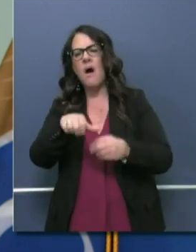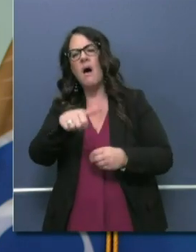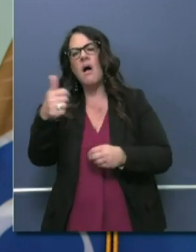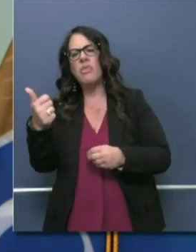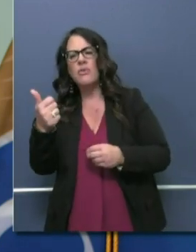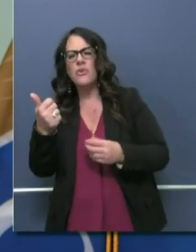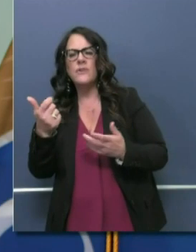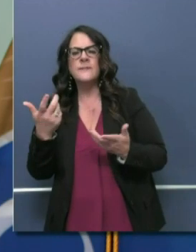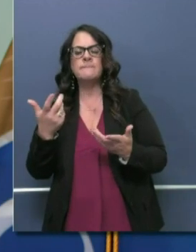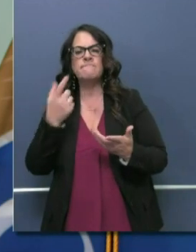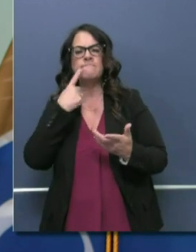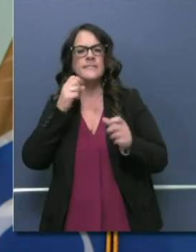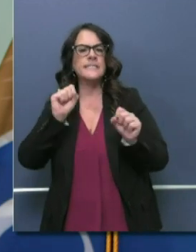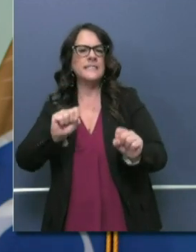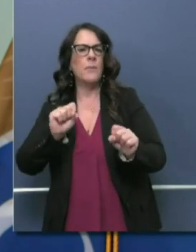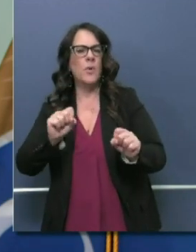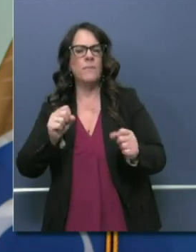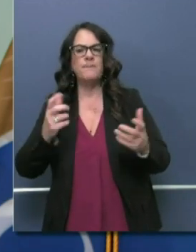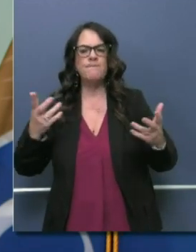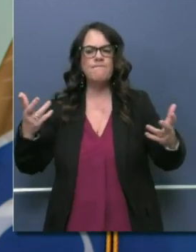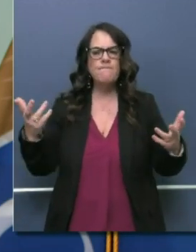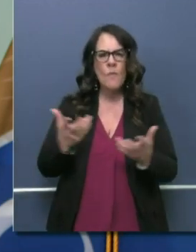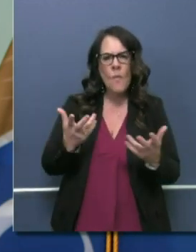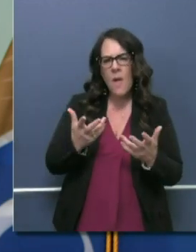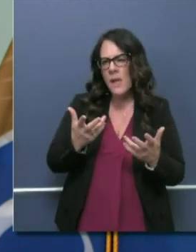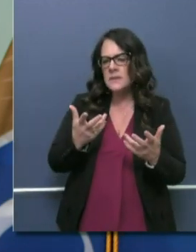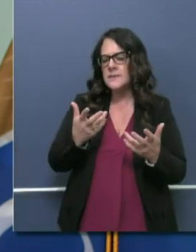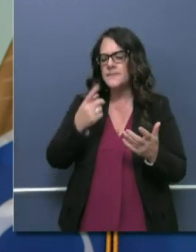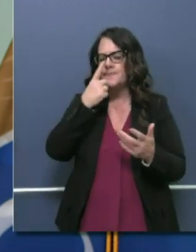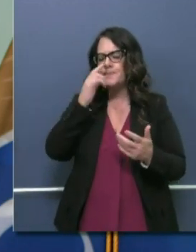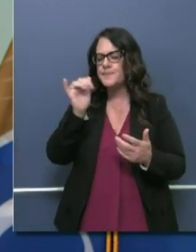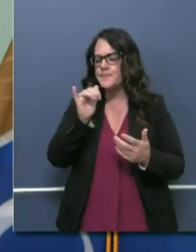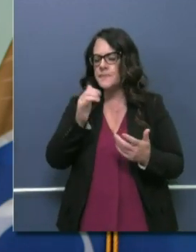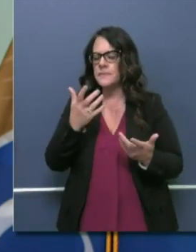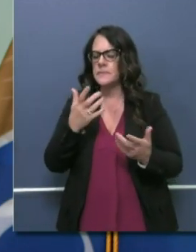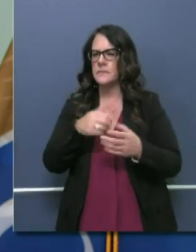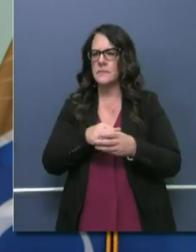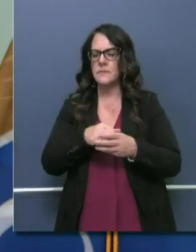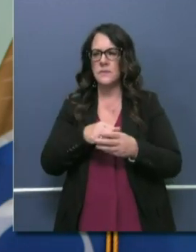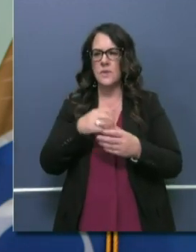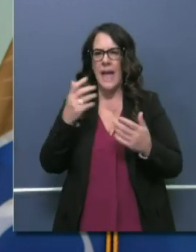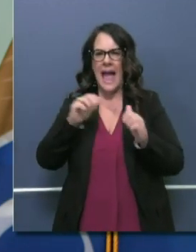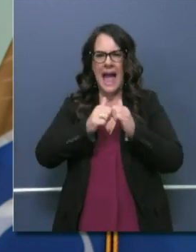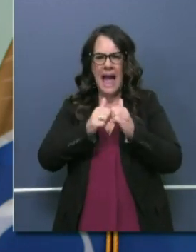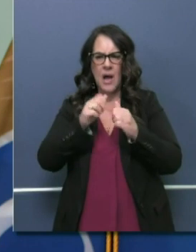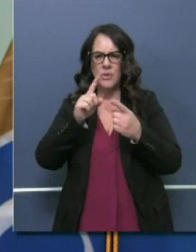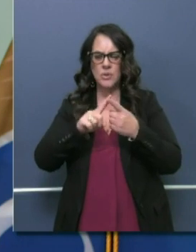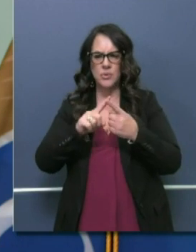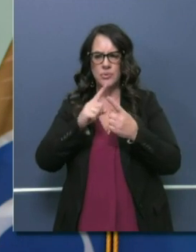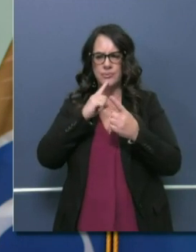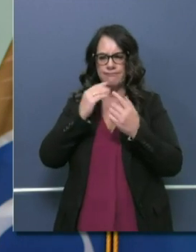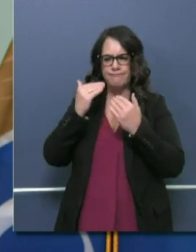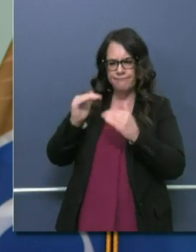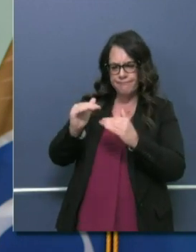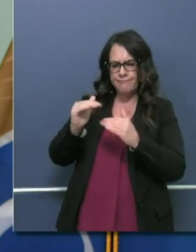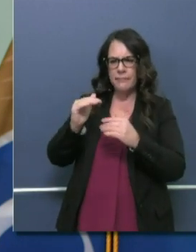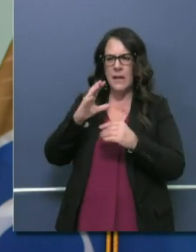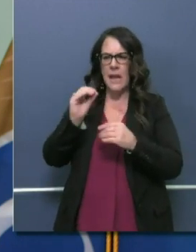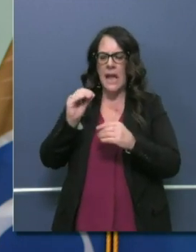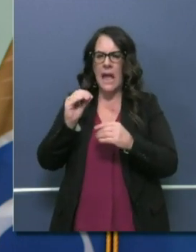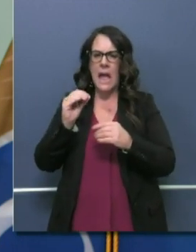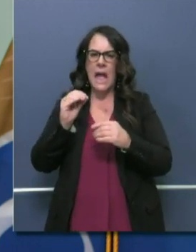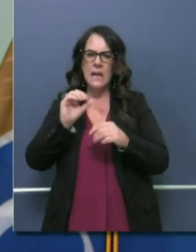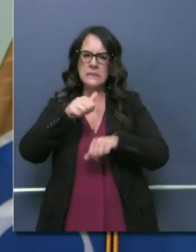ability for containment plans and protection plans to be put into place in regions and